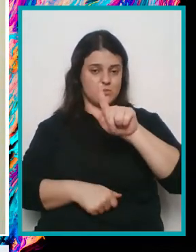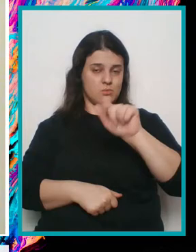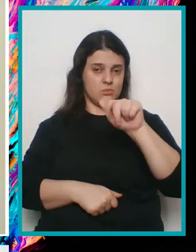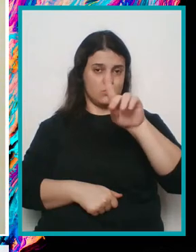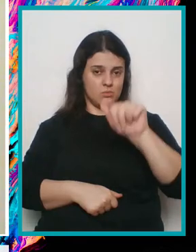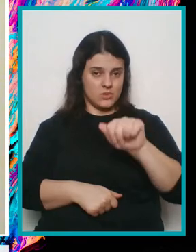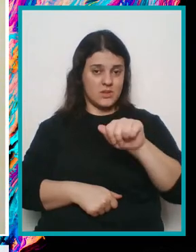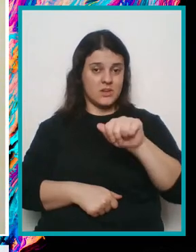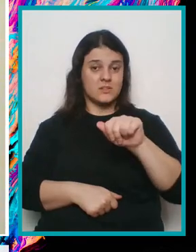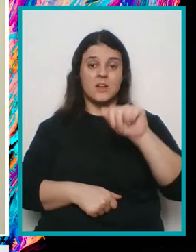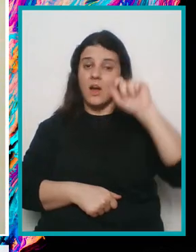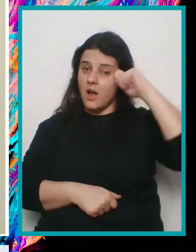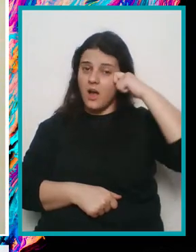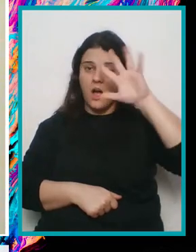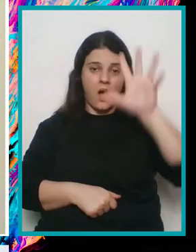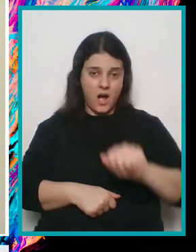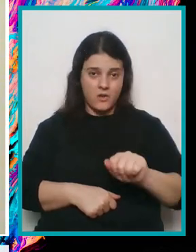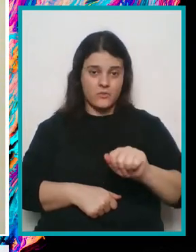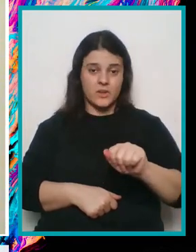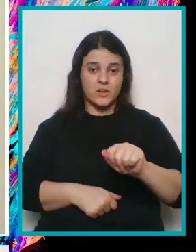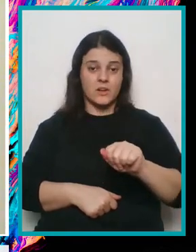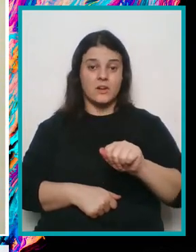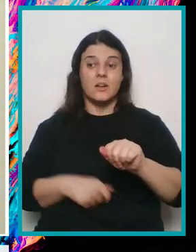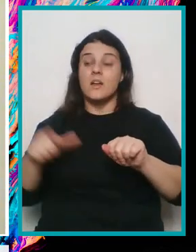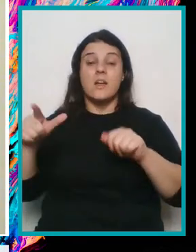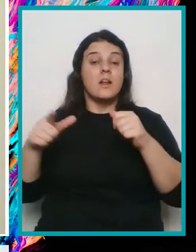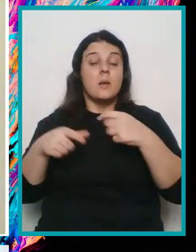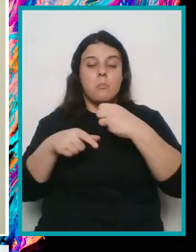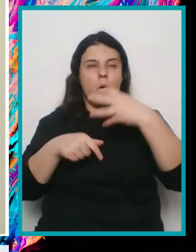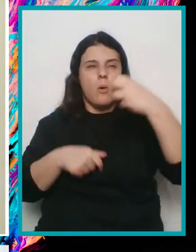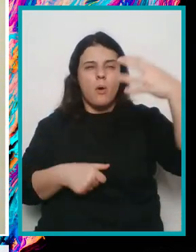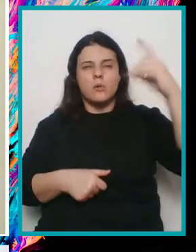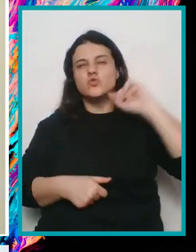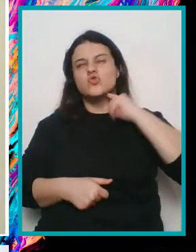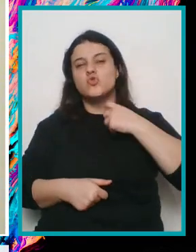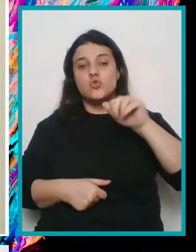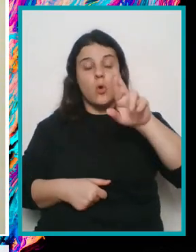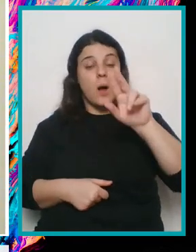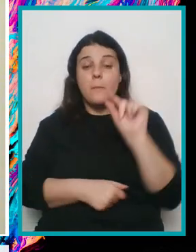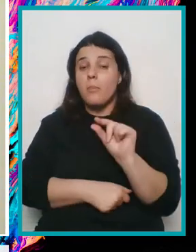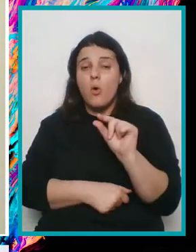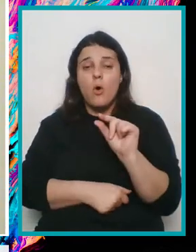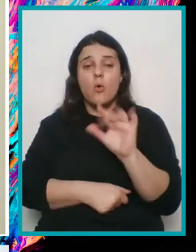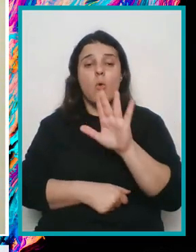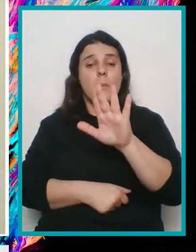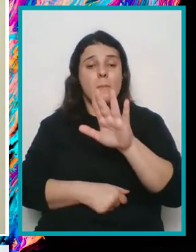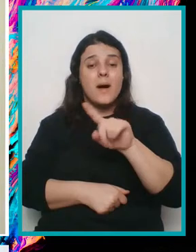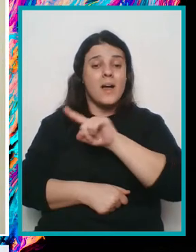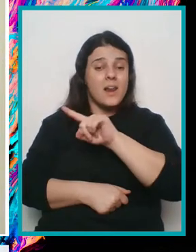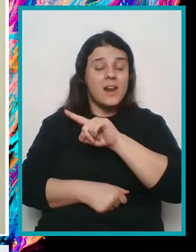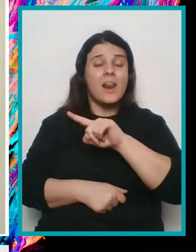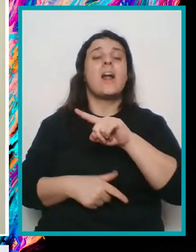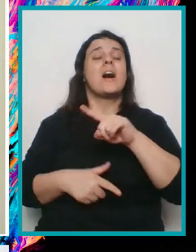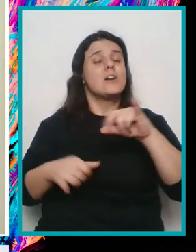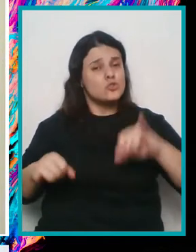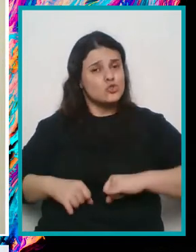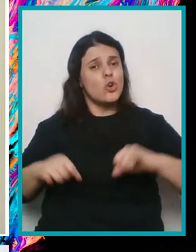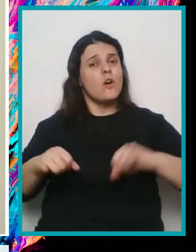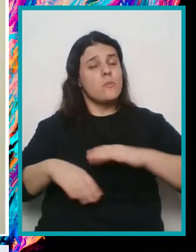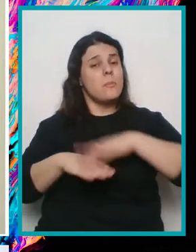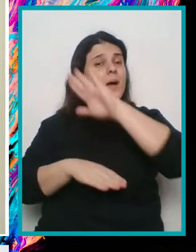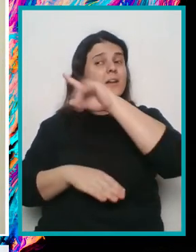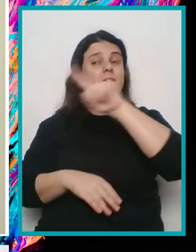waiting for the climate disasters to come in 10 years. People are experiencing them now. People are seeing